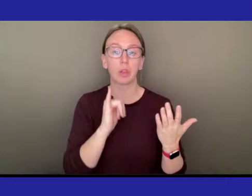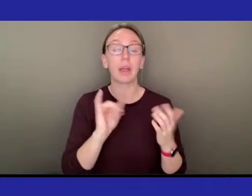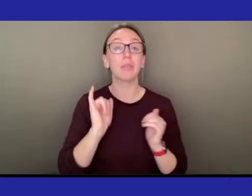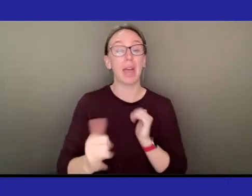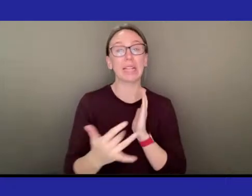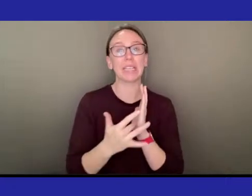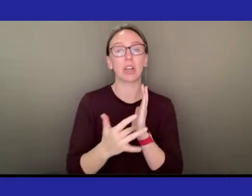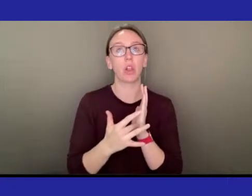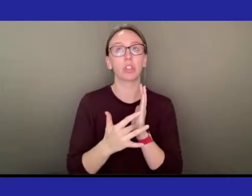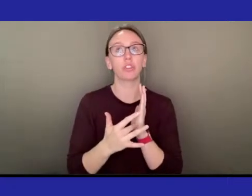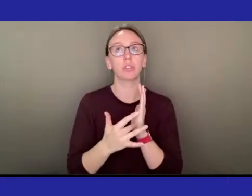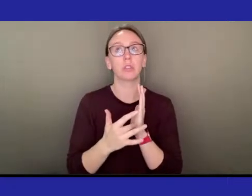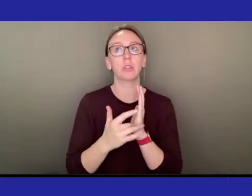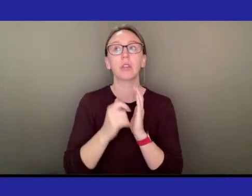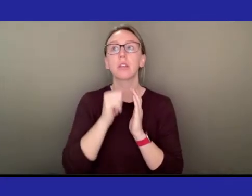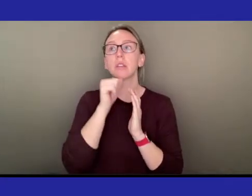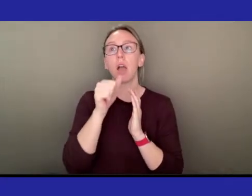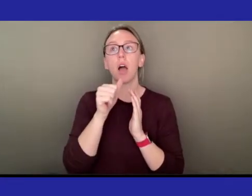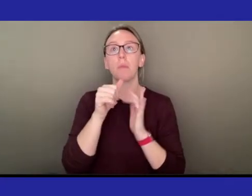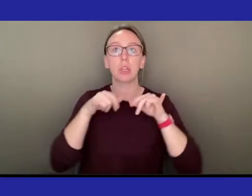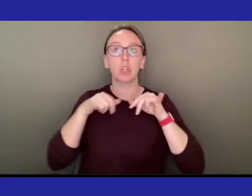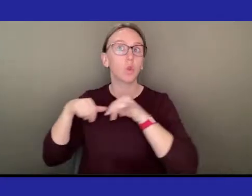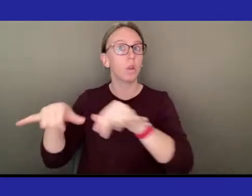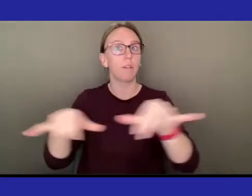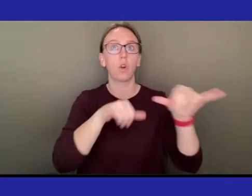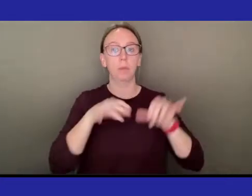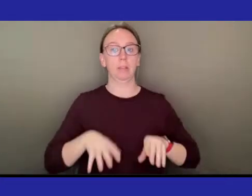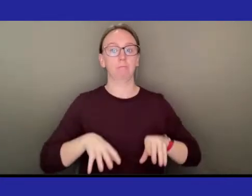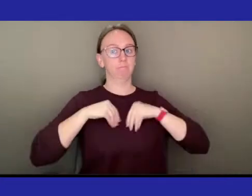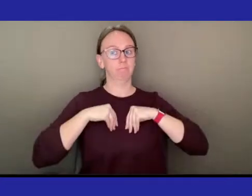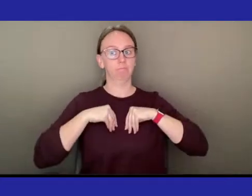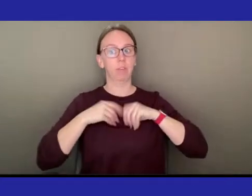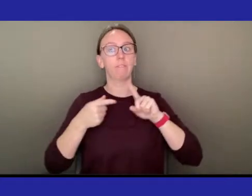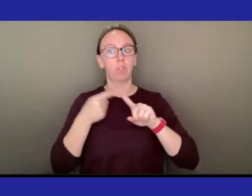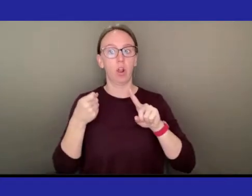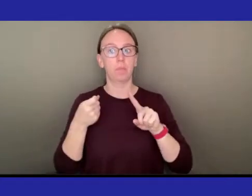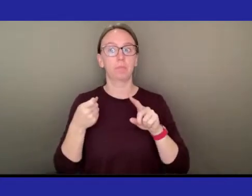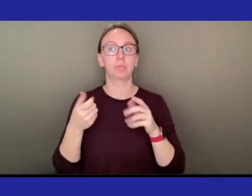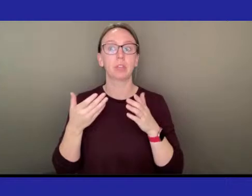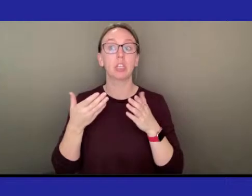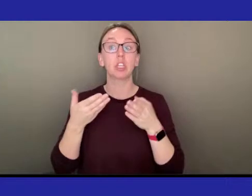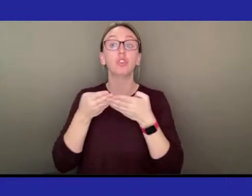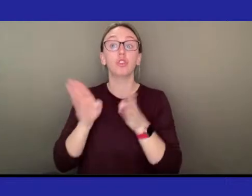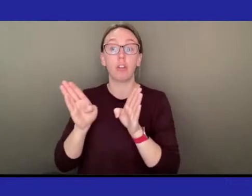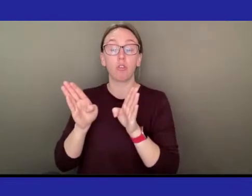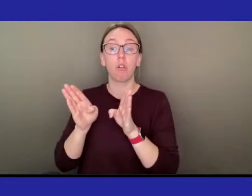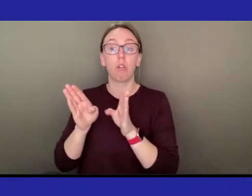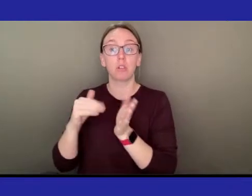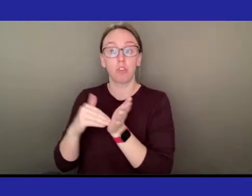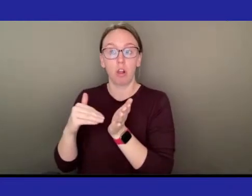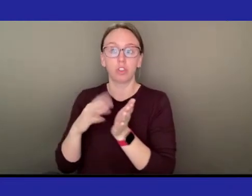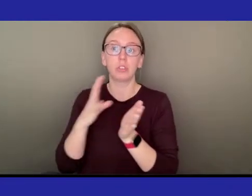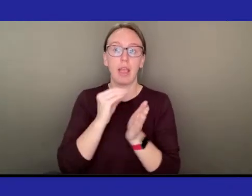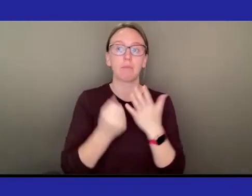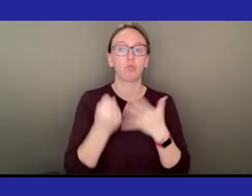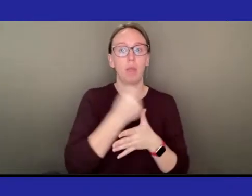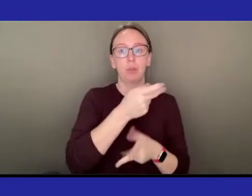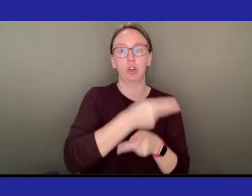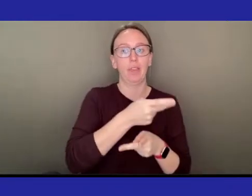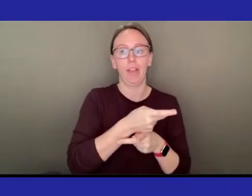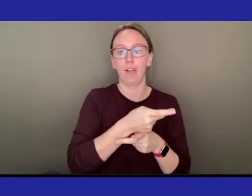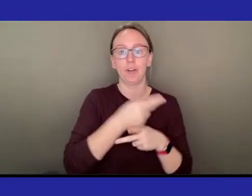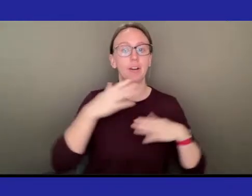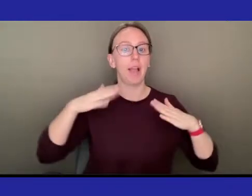uniformly embraced by primary care and generalists. And it's not, I mean, I think part of it is that